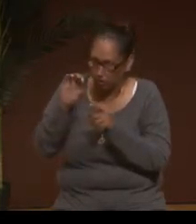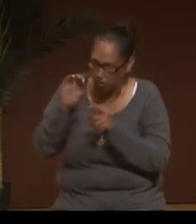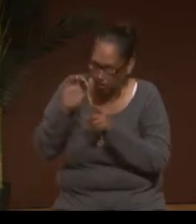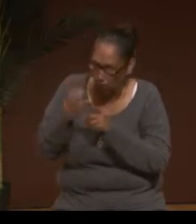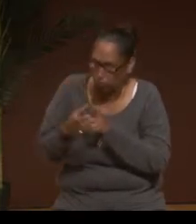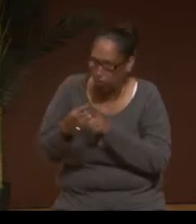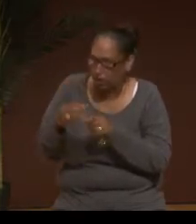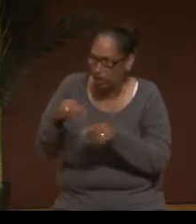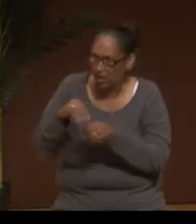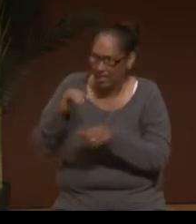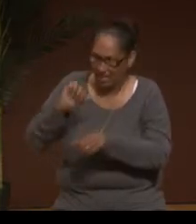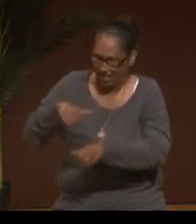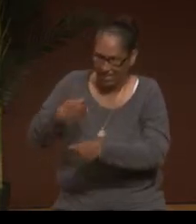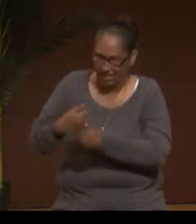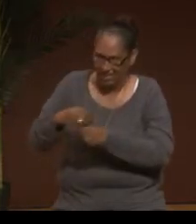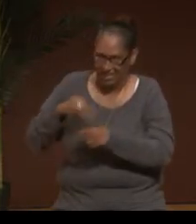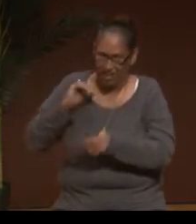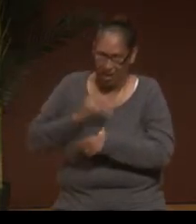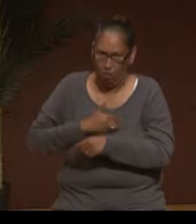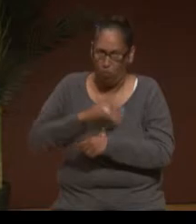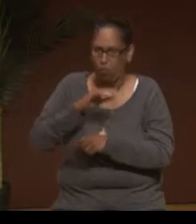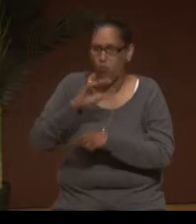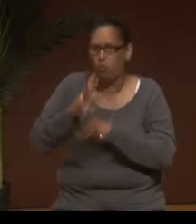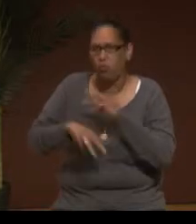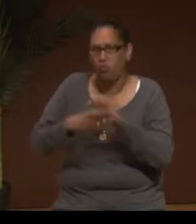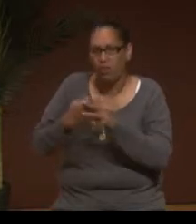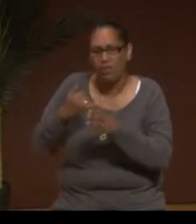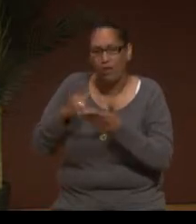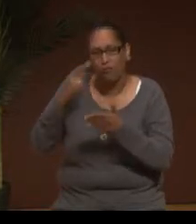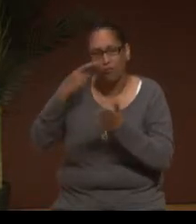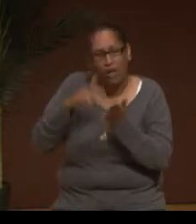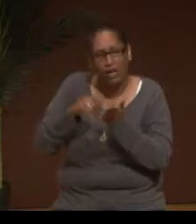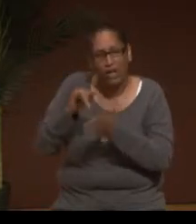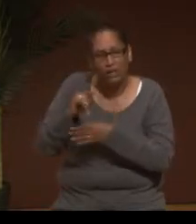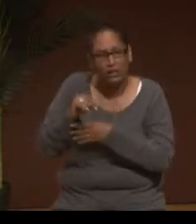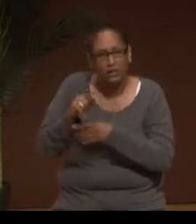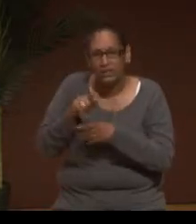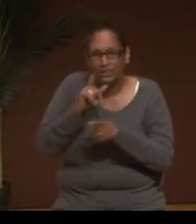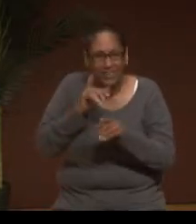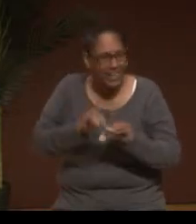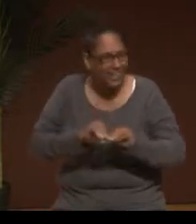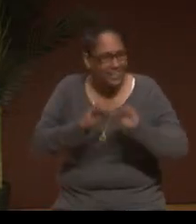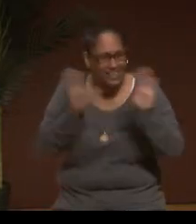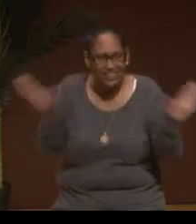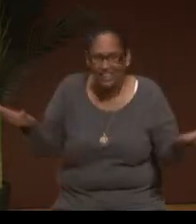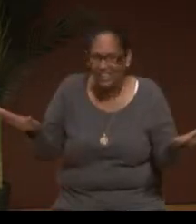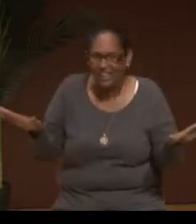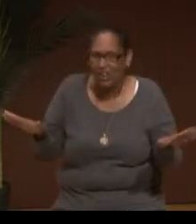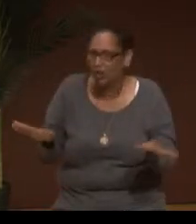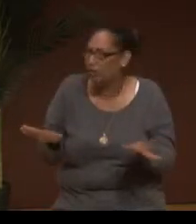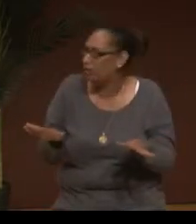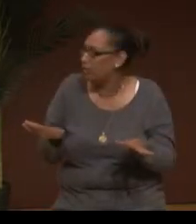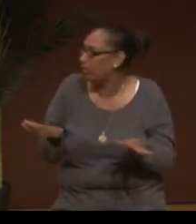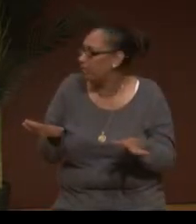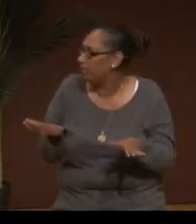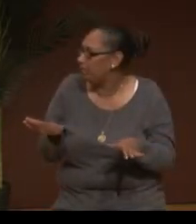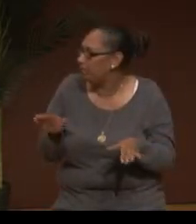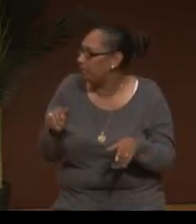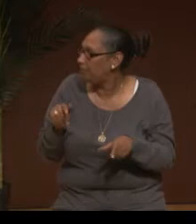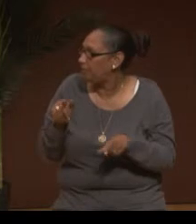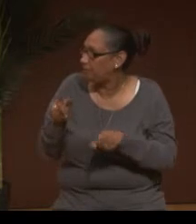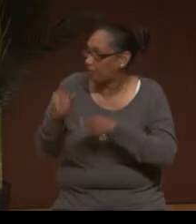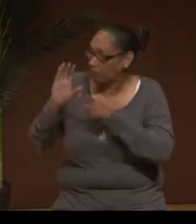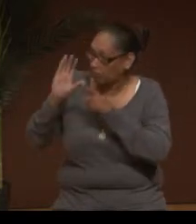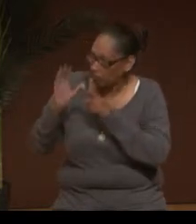that exist in our world, that we recognize today. And there is not a clear-cut link between a person's genetic makeup and their